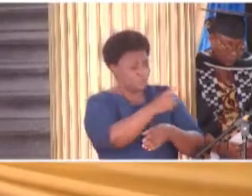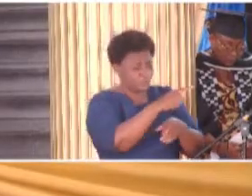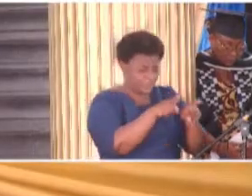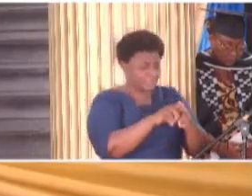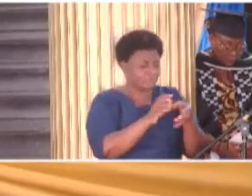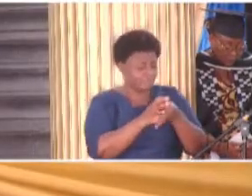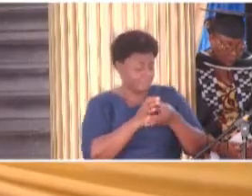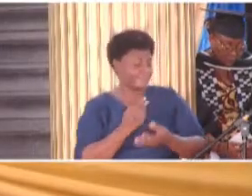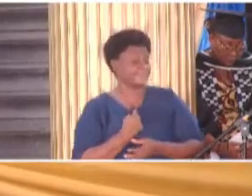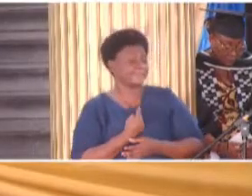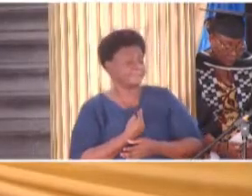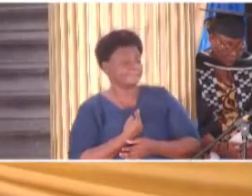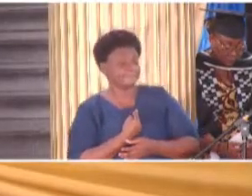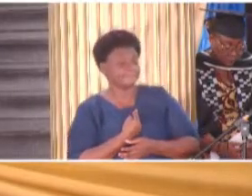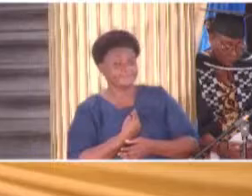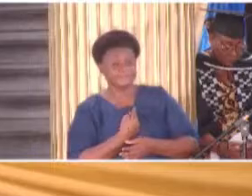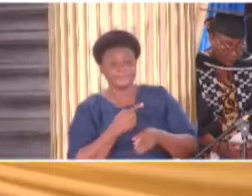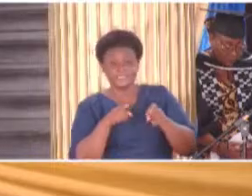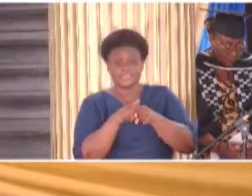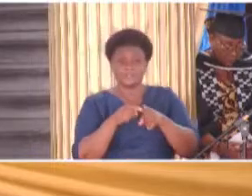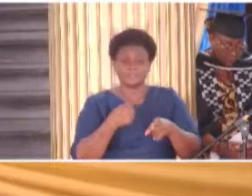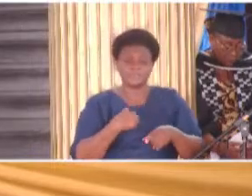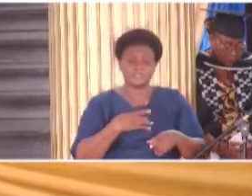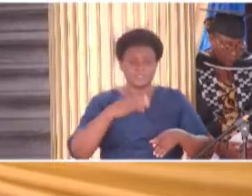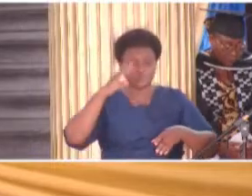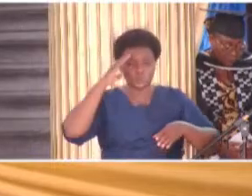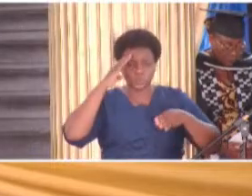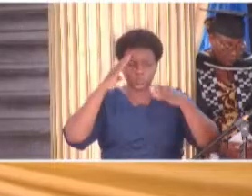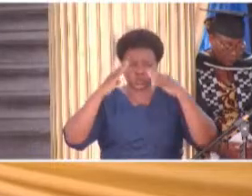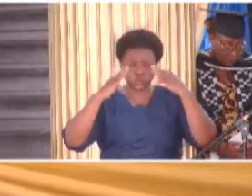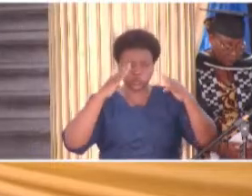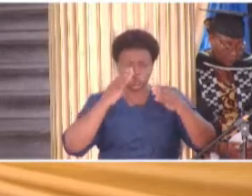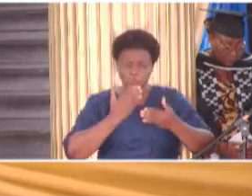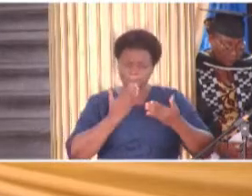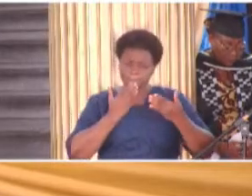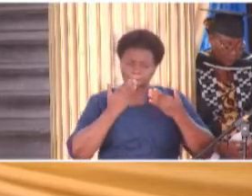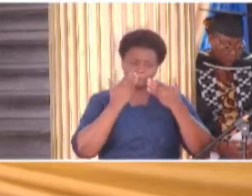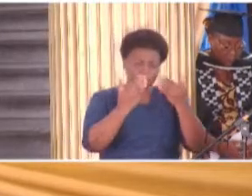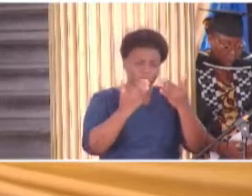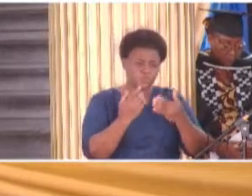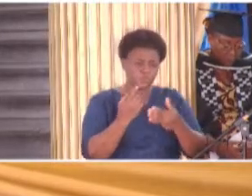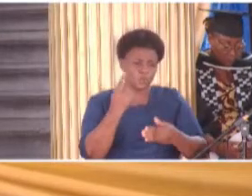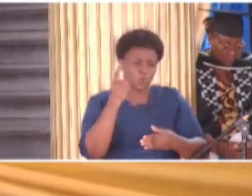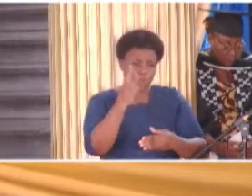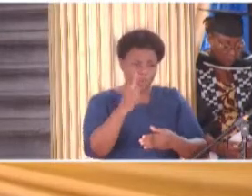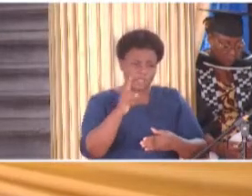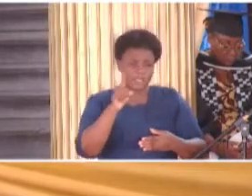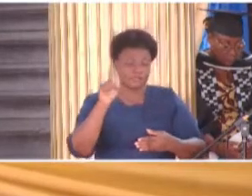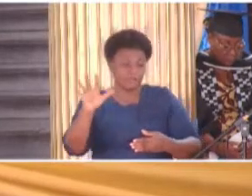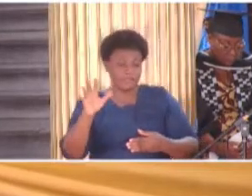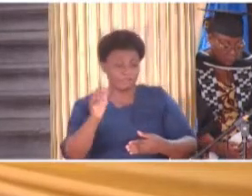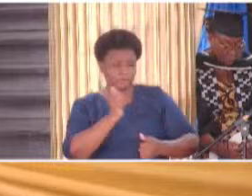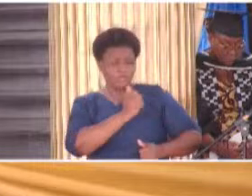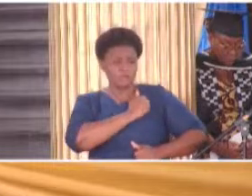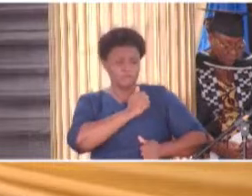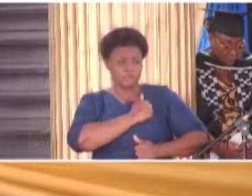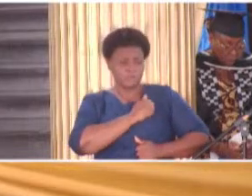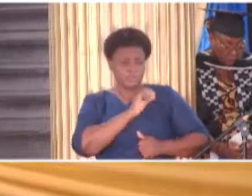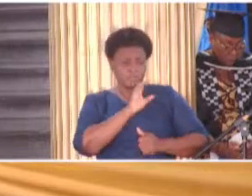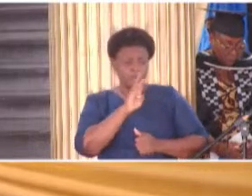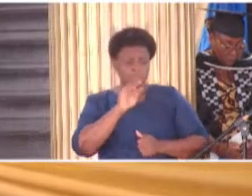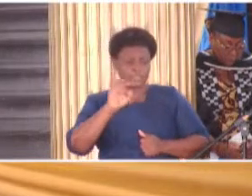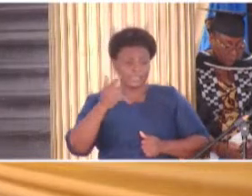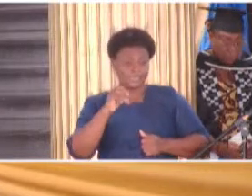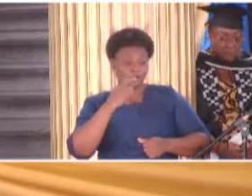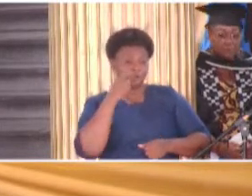us. I would also like to extend my heartfelt appreciation to the 15 Armored Brigade, especially the Commander